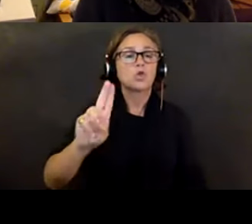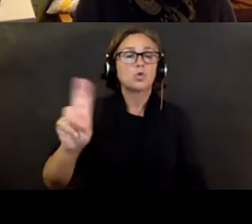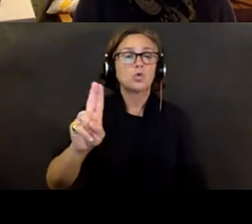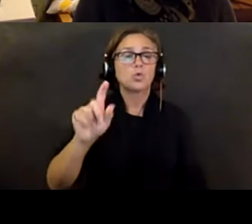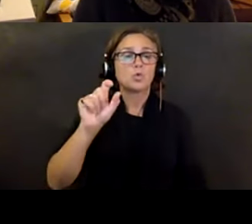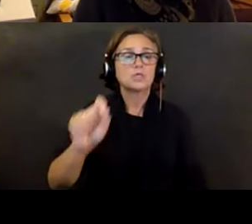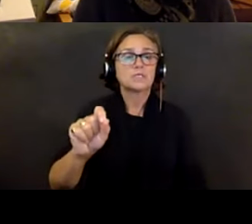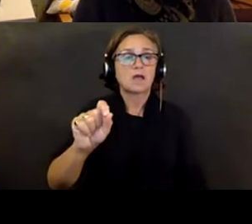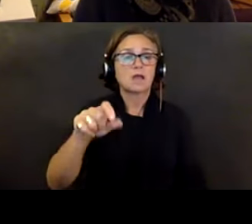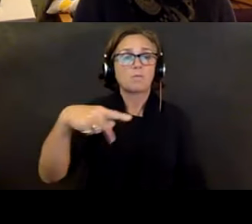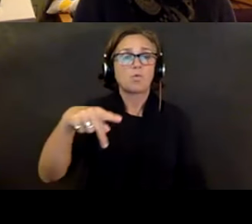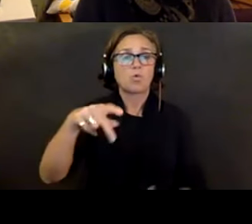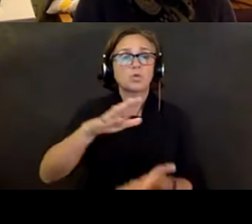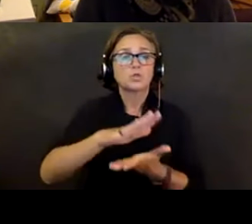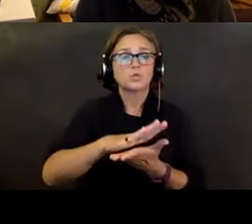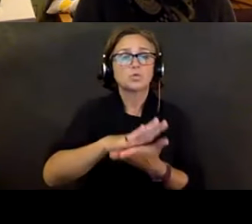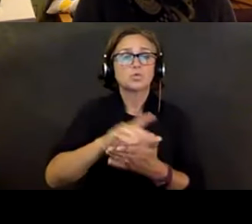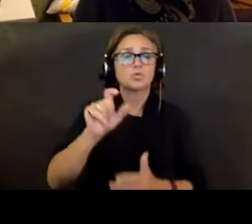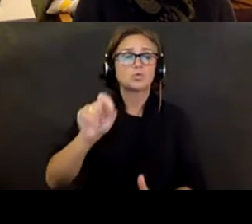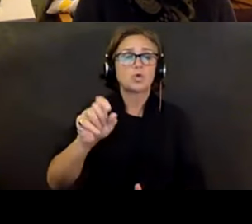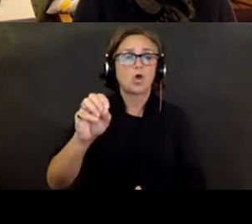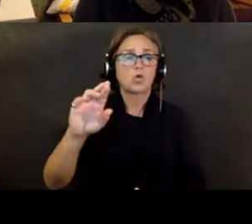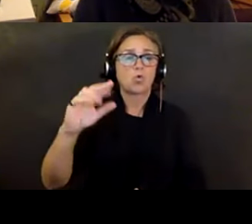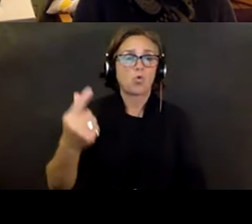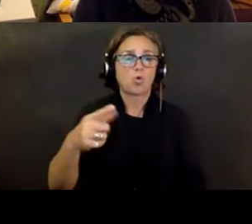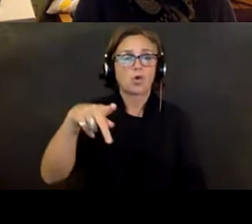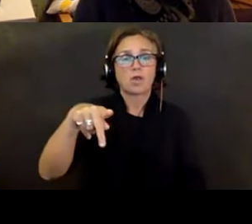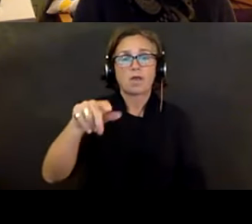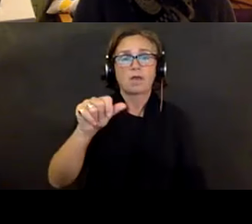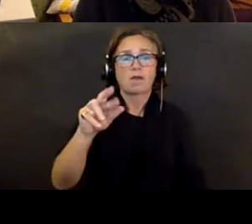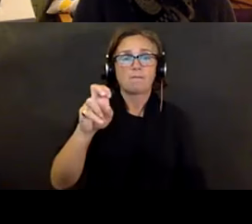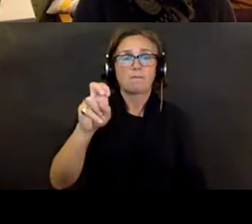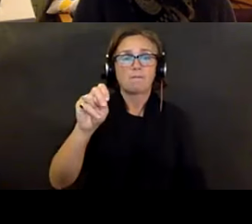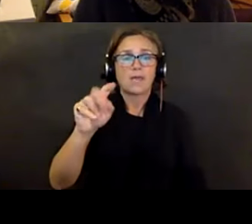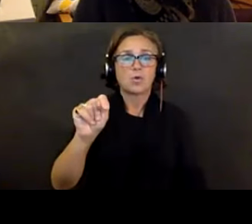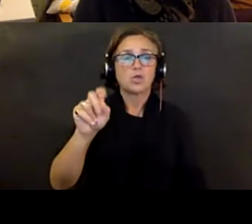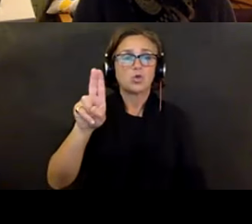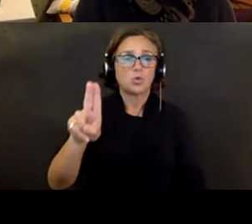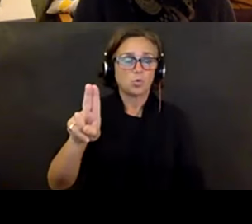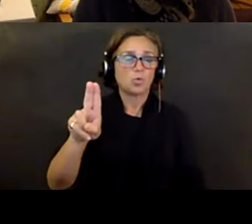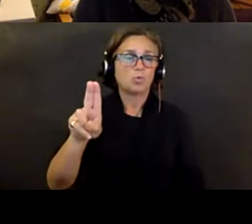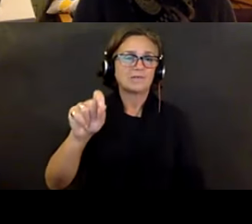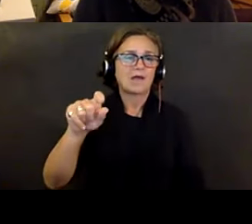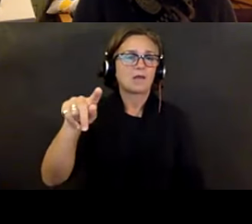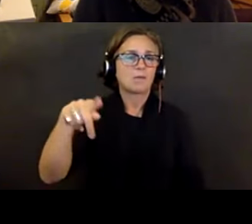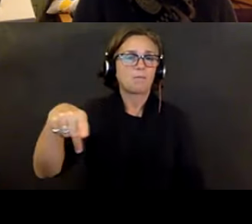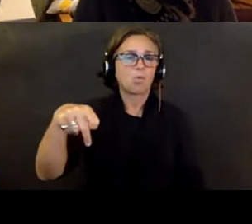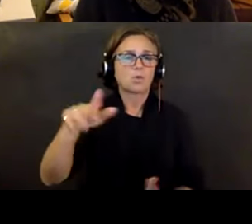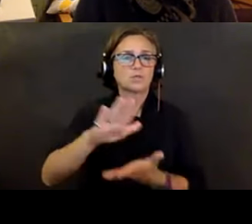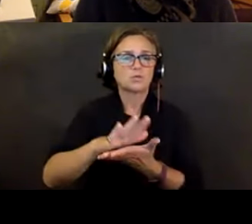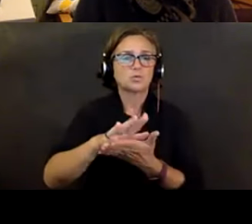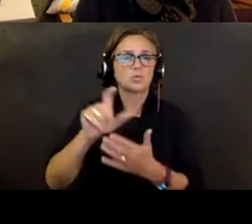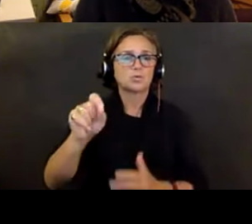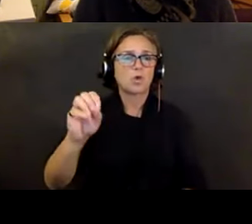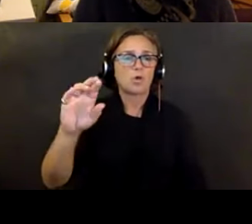parentu.portlandschools.org. So that is that. And with that, I just, want to thank